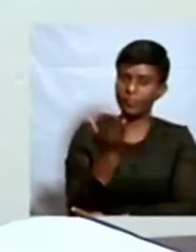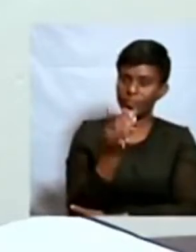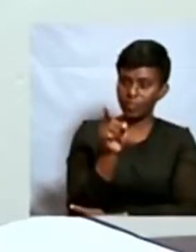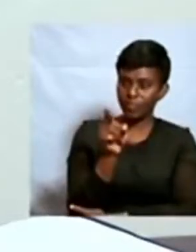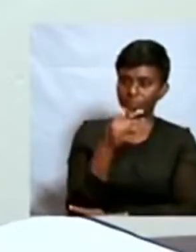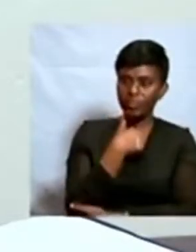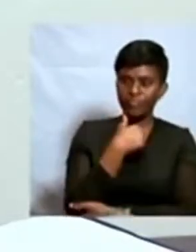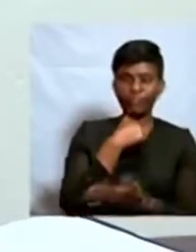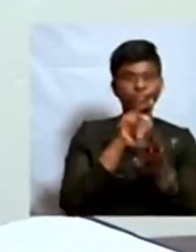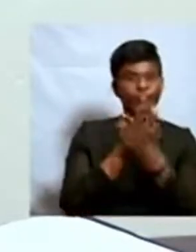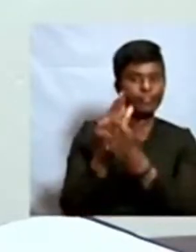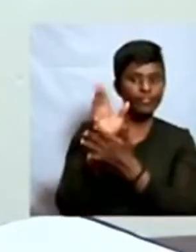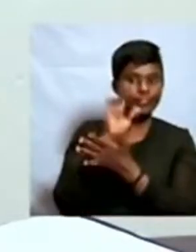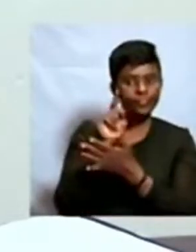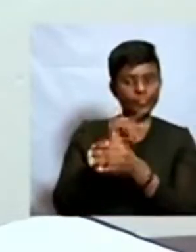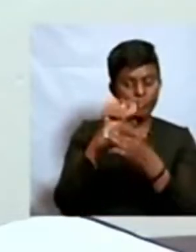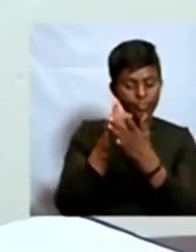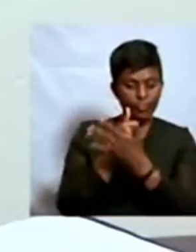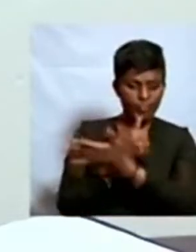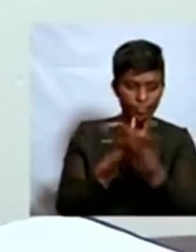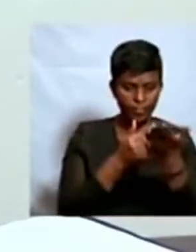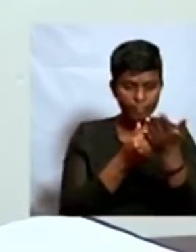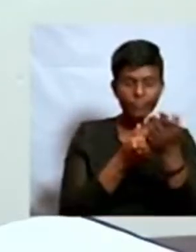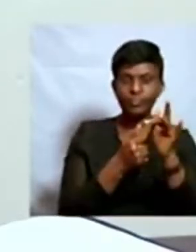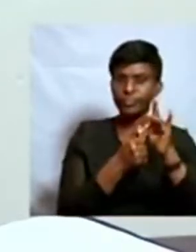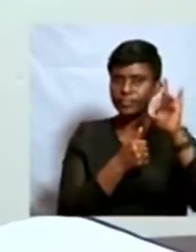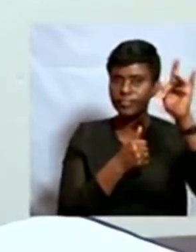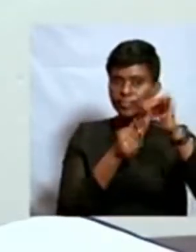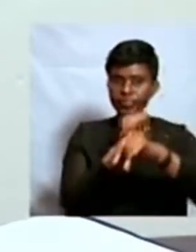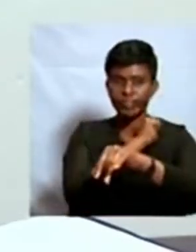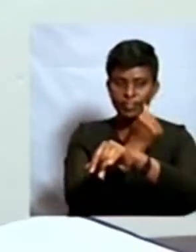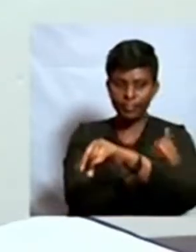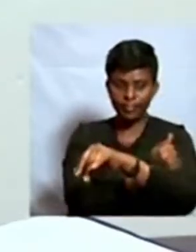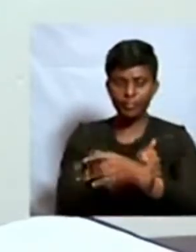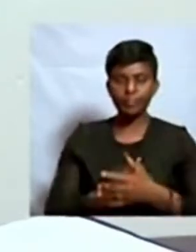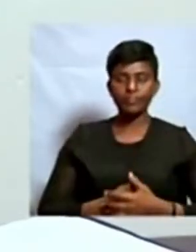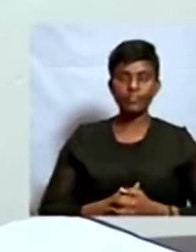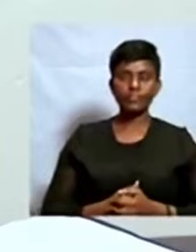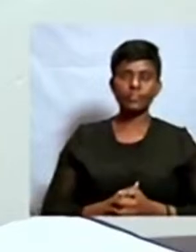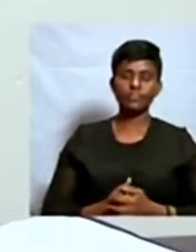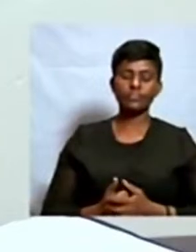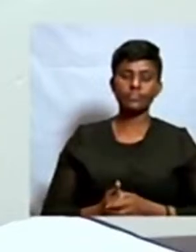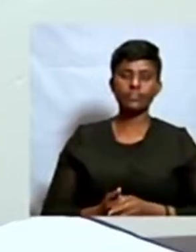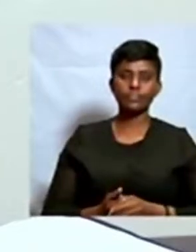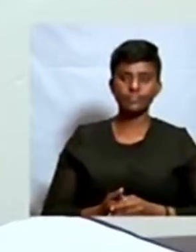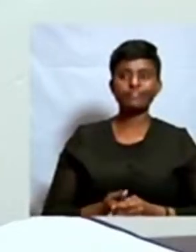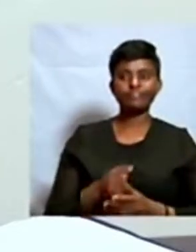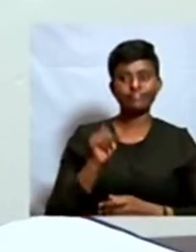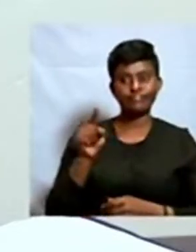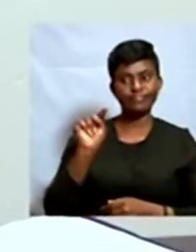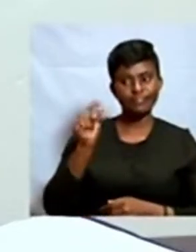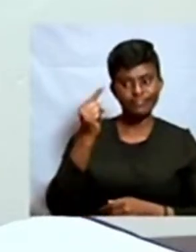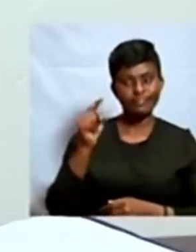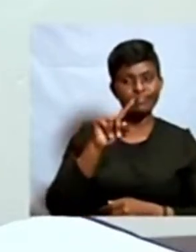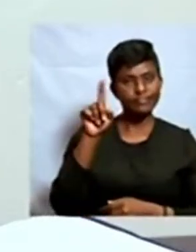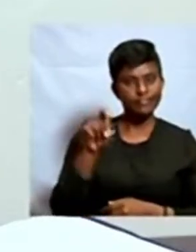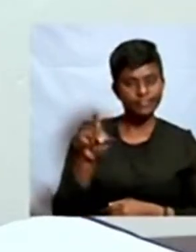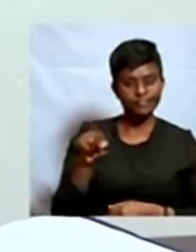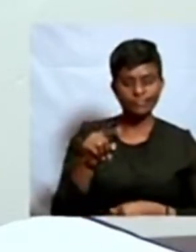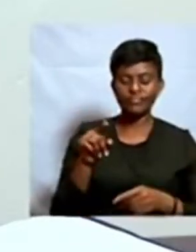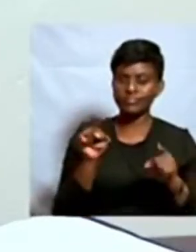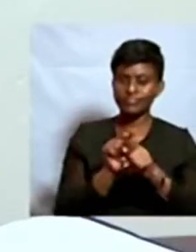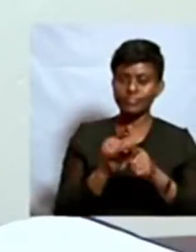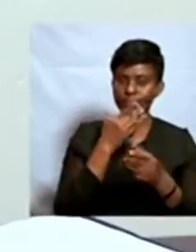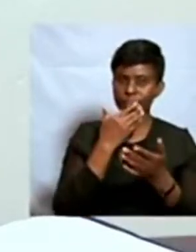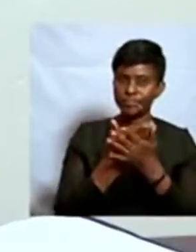has been approved by all these civil aviation authorities. So that is the first one,